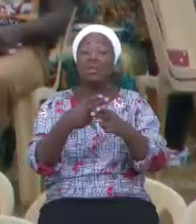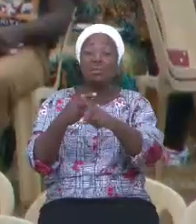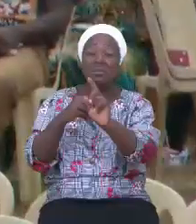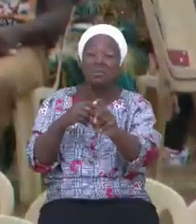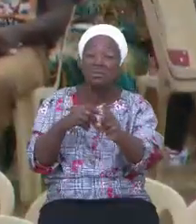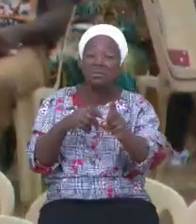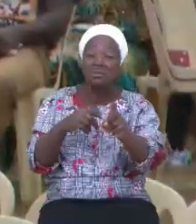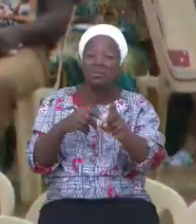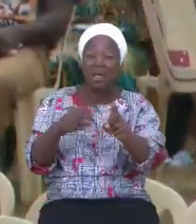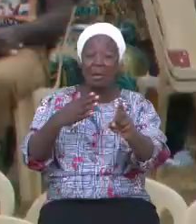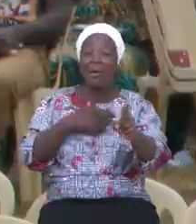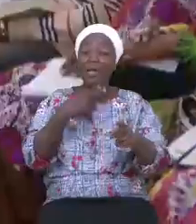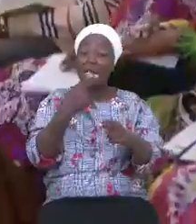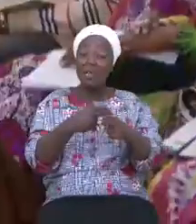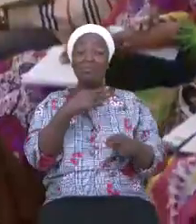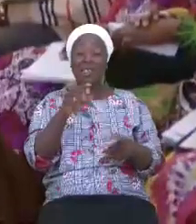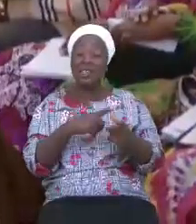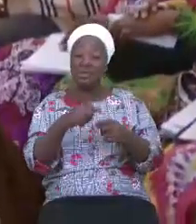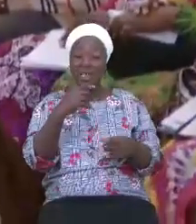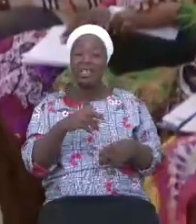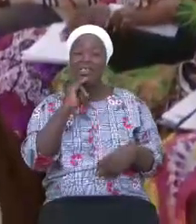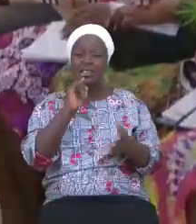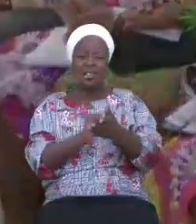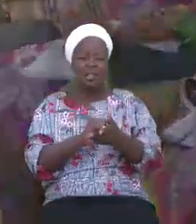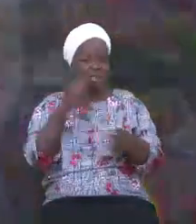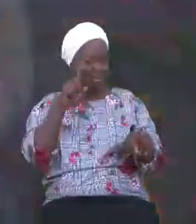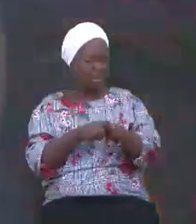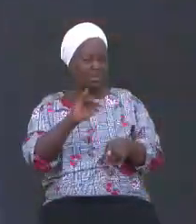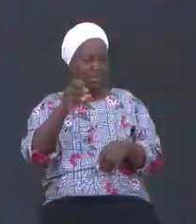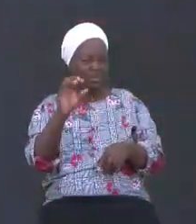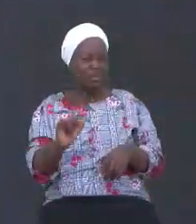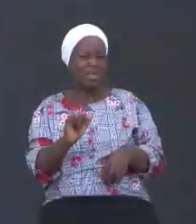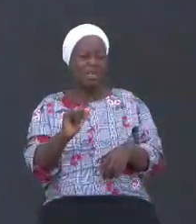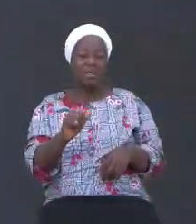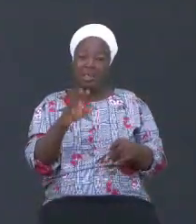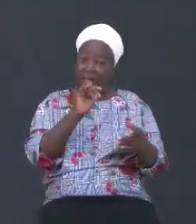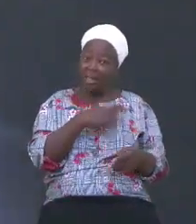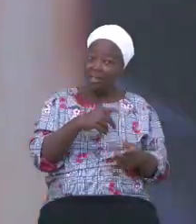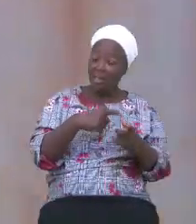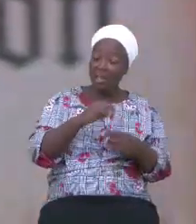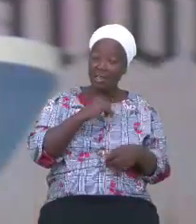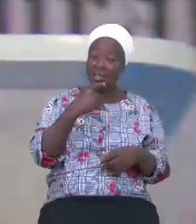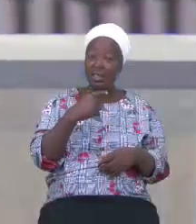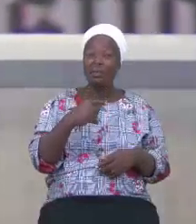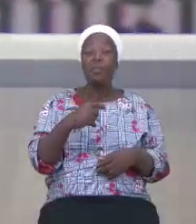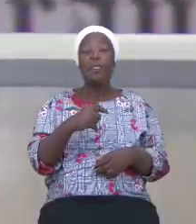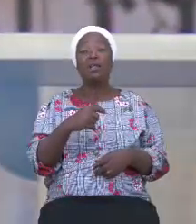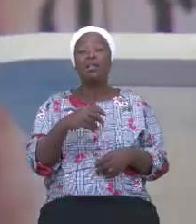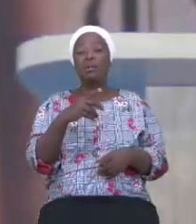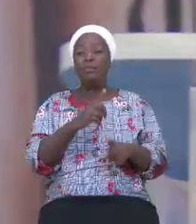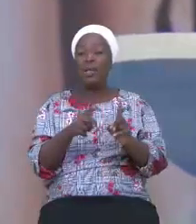that sister Joy? And I say the same, but the face will be